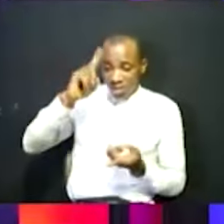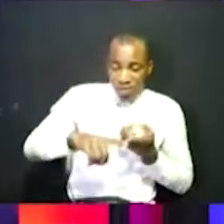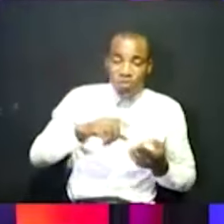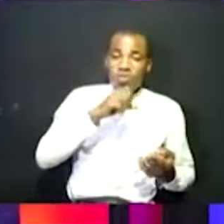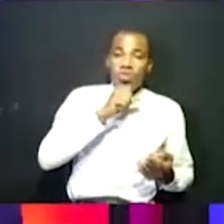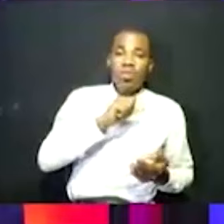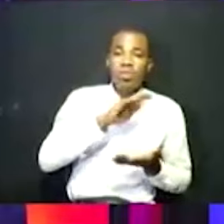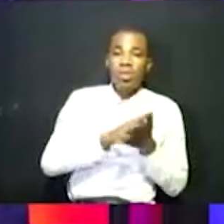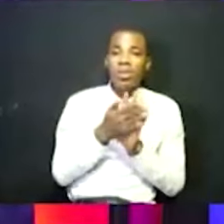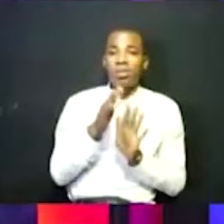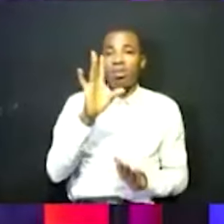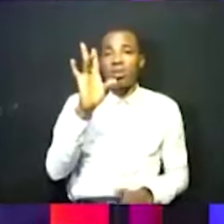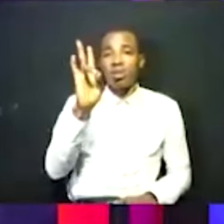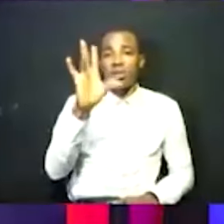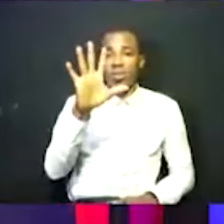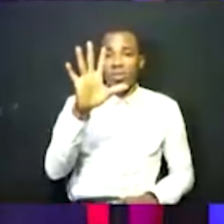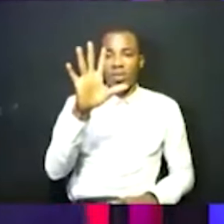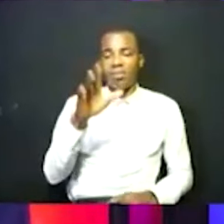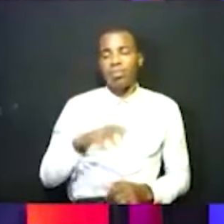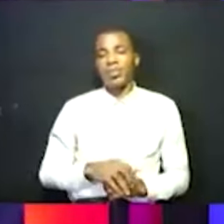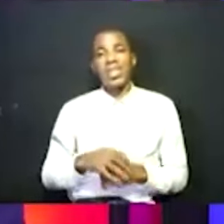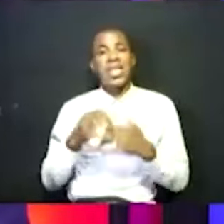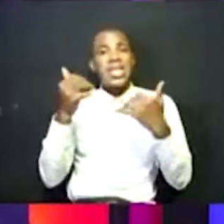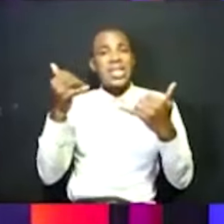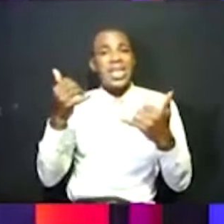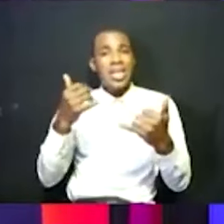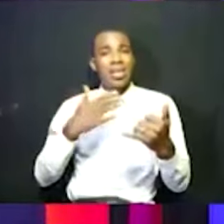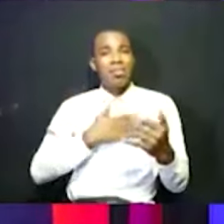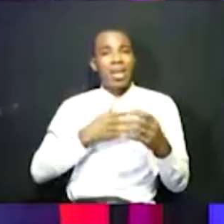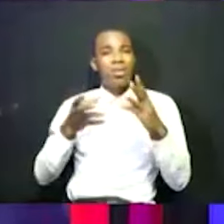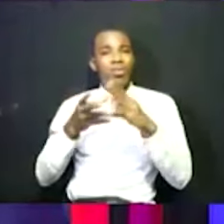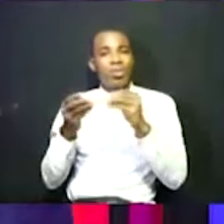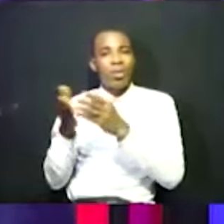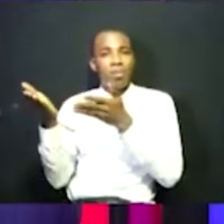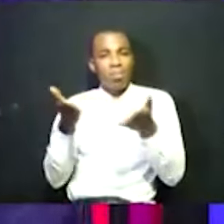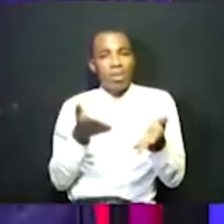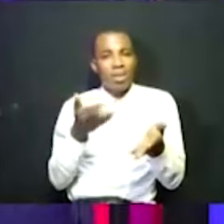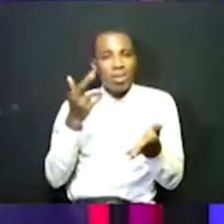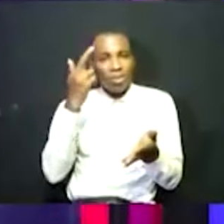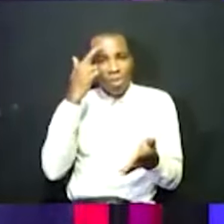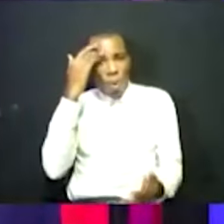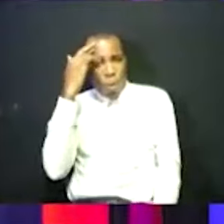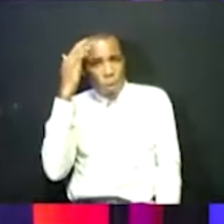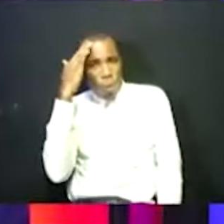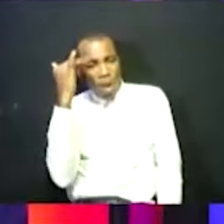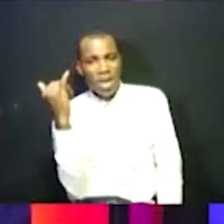See, my point of bringing this story of Thomas Andreas is this.